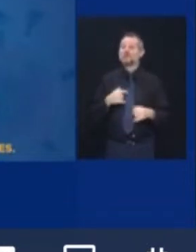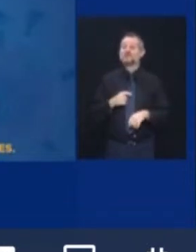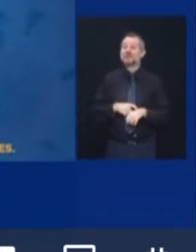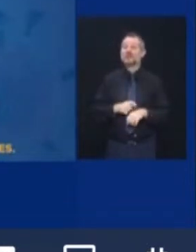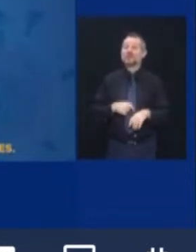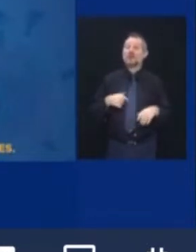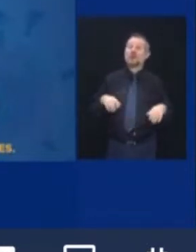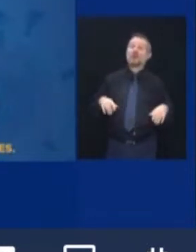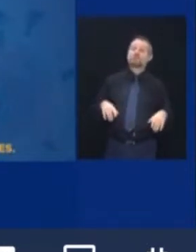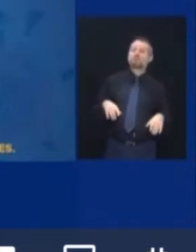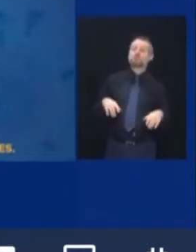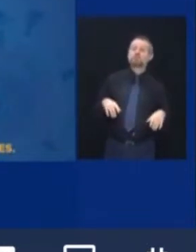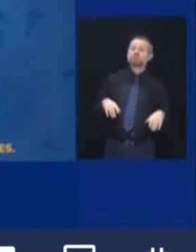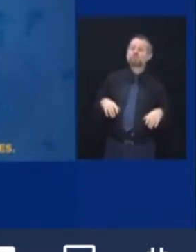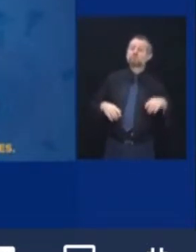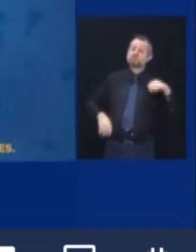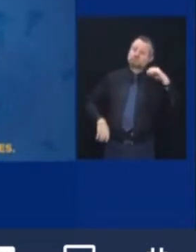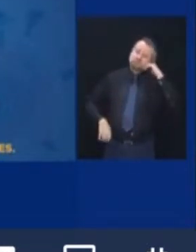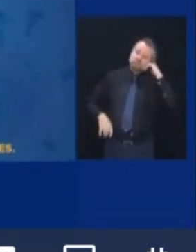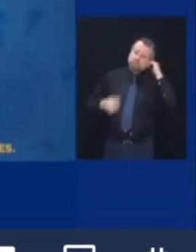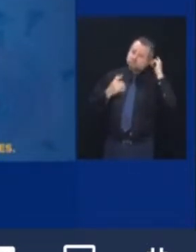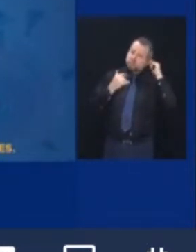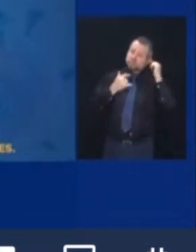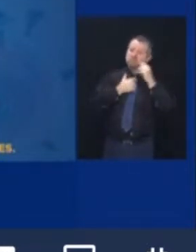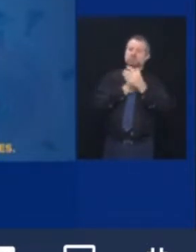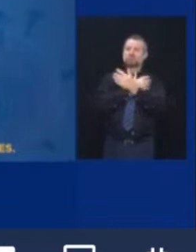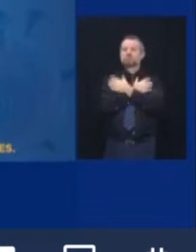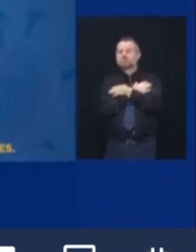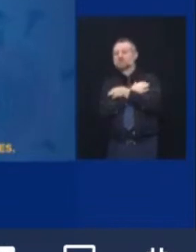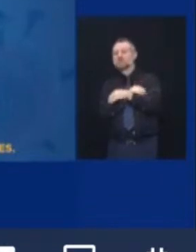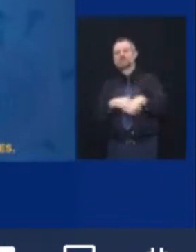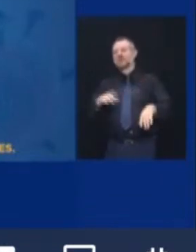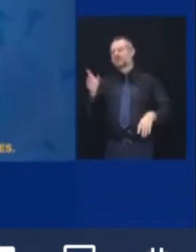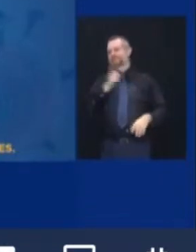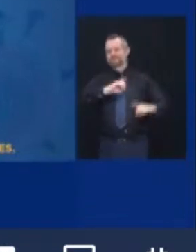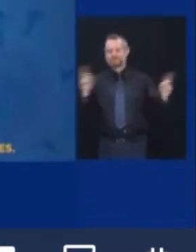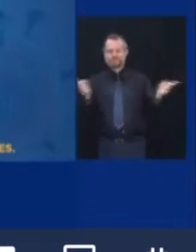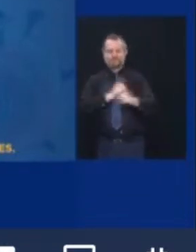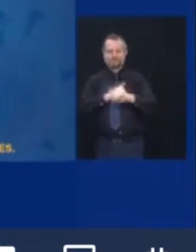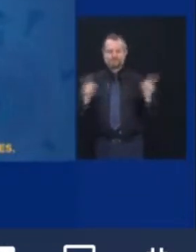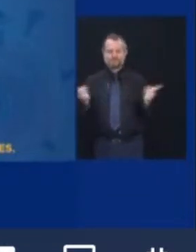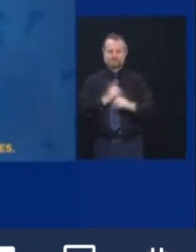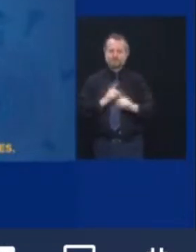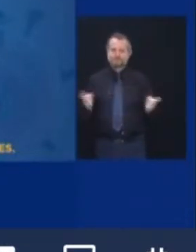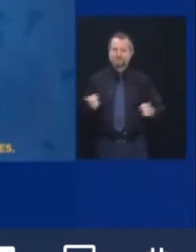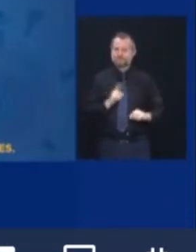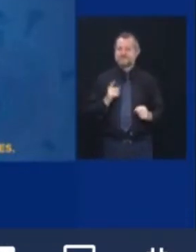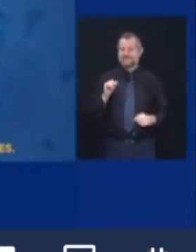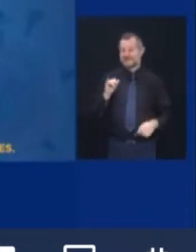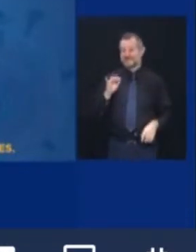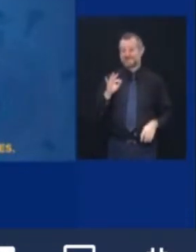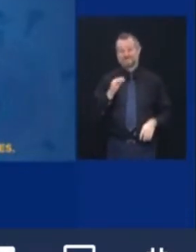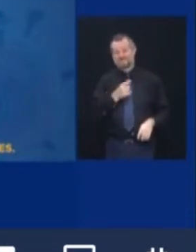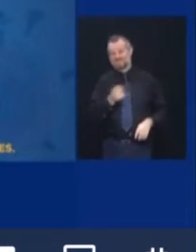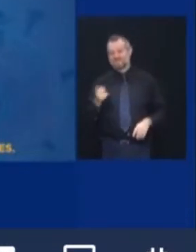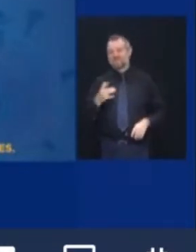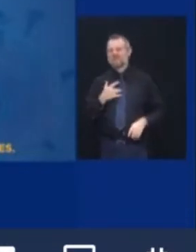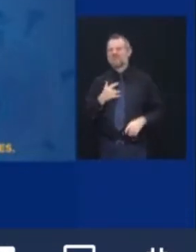as a society of operating under fatigue. If you allow the fatigue to take